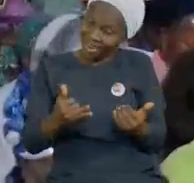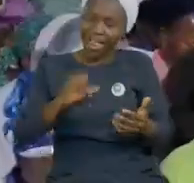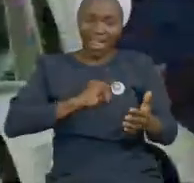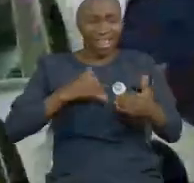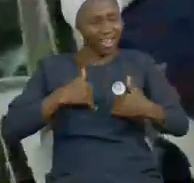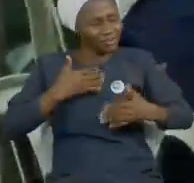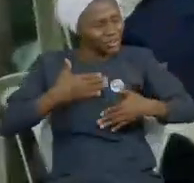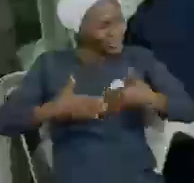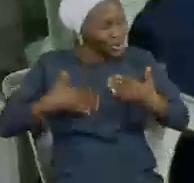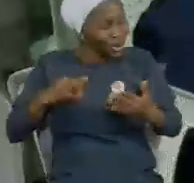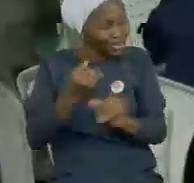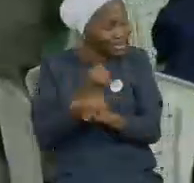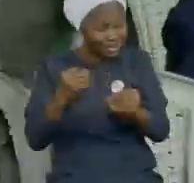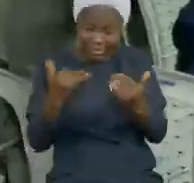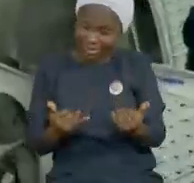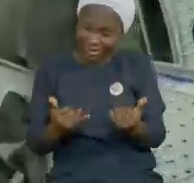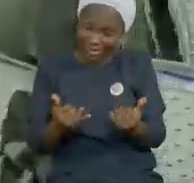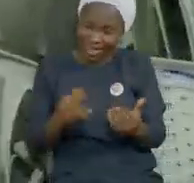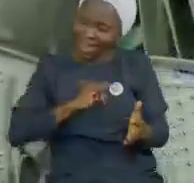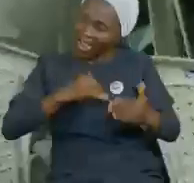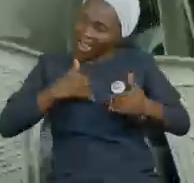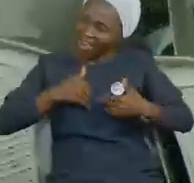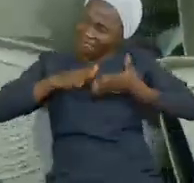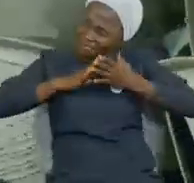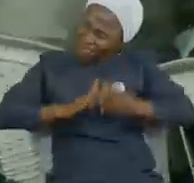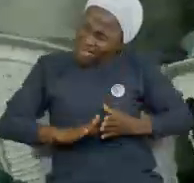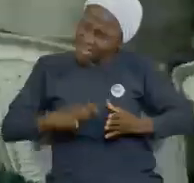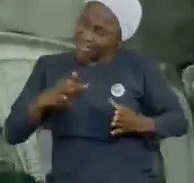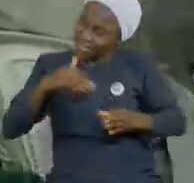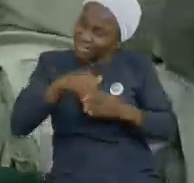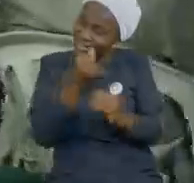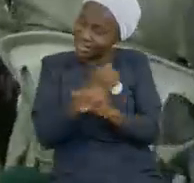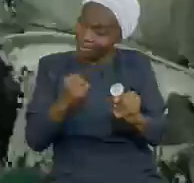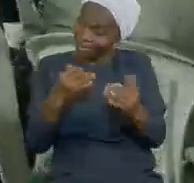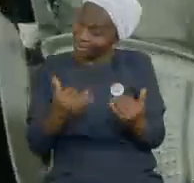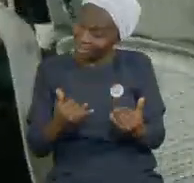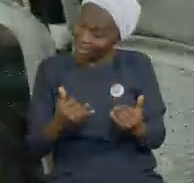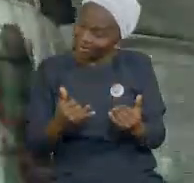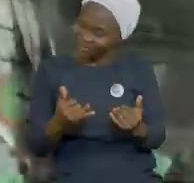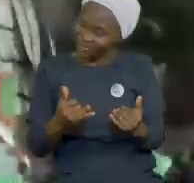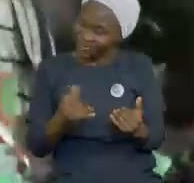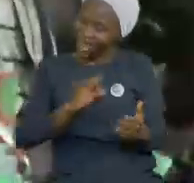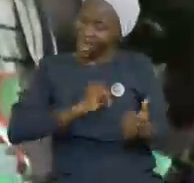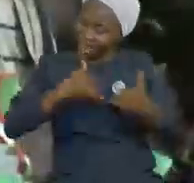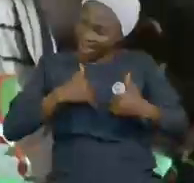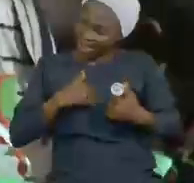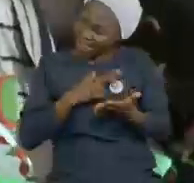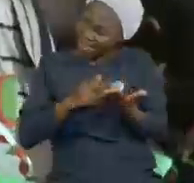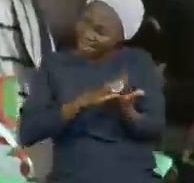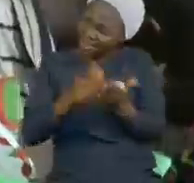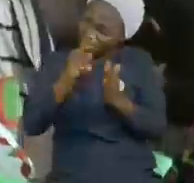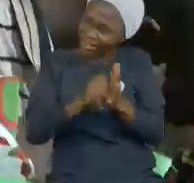salvation. I have the peace in salvation. I have the righteousness